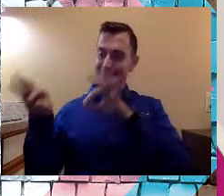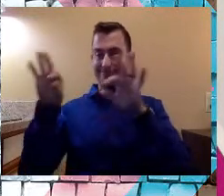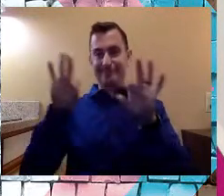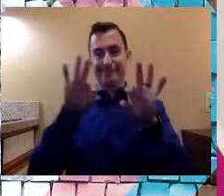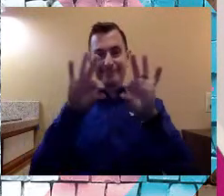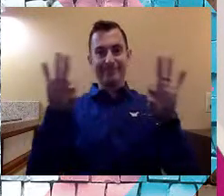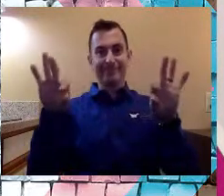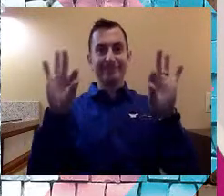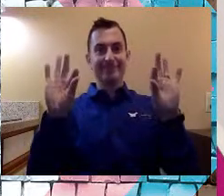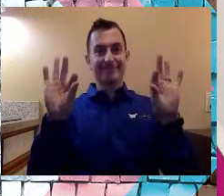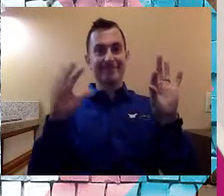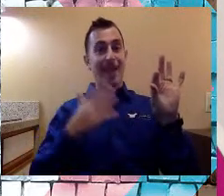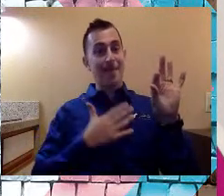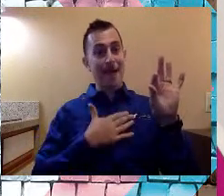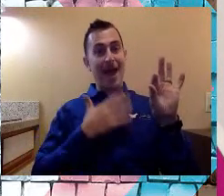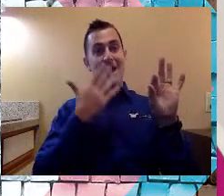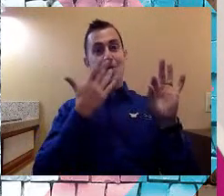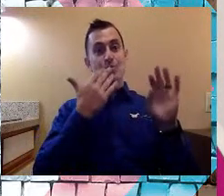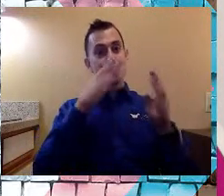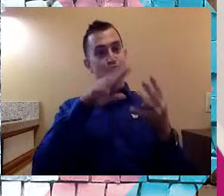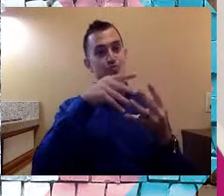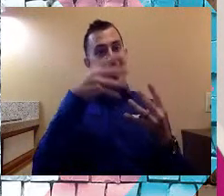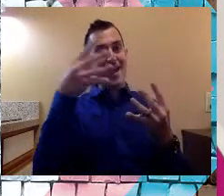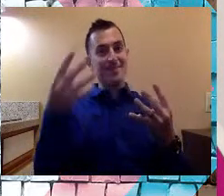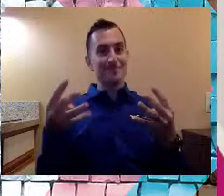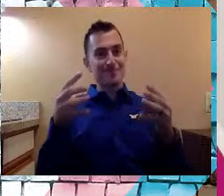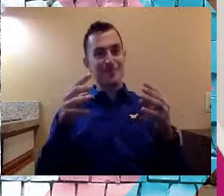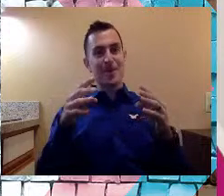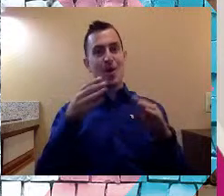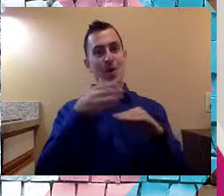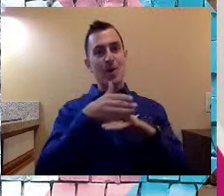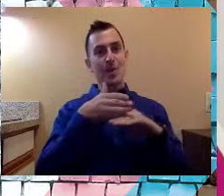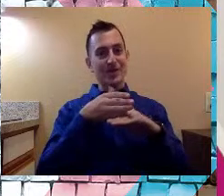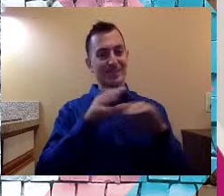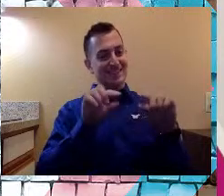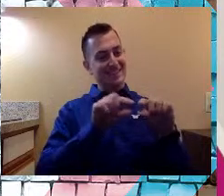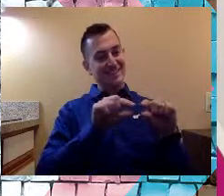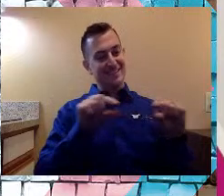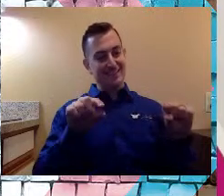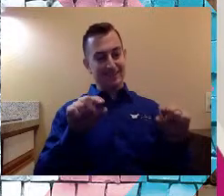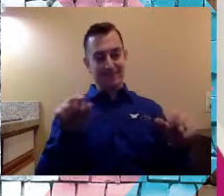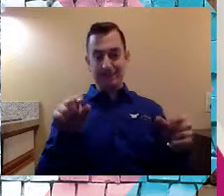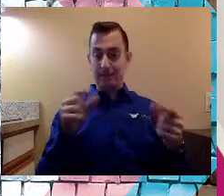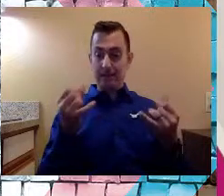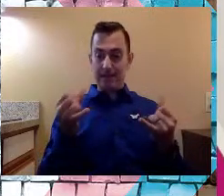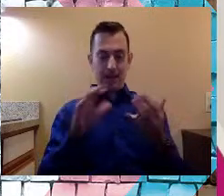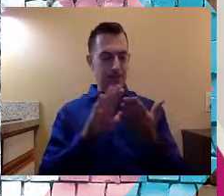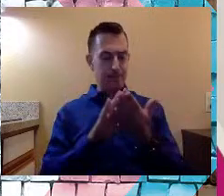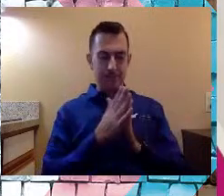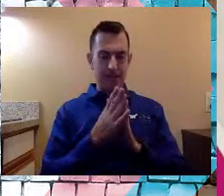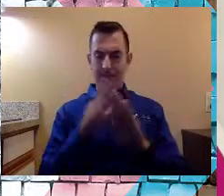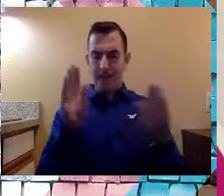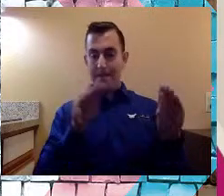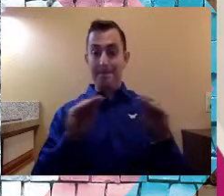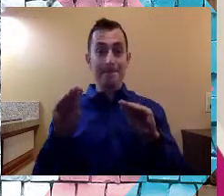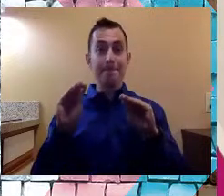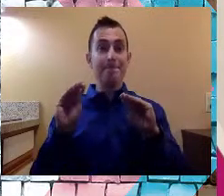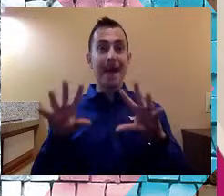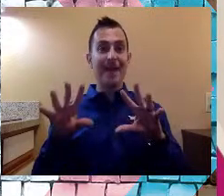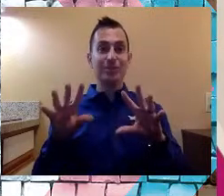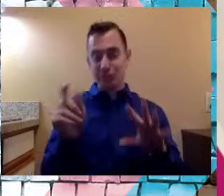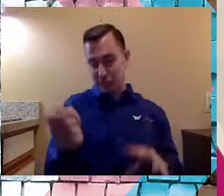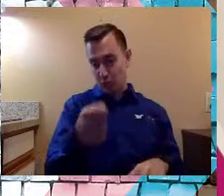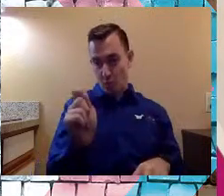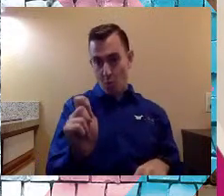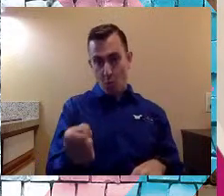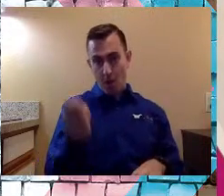on, my rainbow stick, and I'm going to turn it into a magic wand. So here's my magic wand, and there's